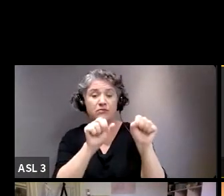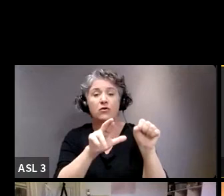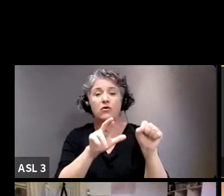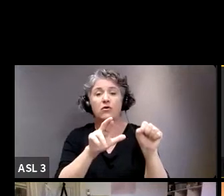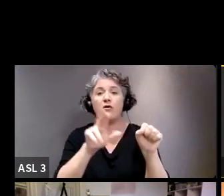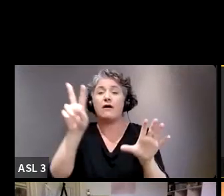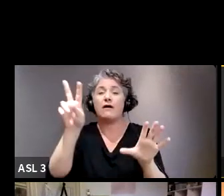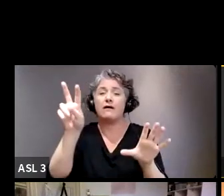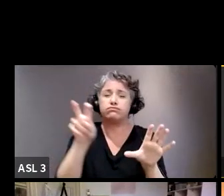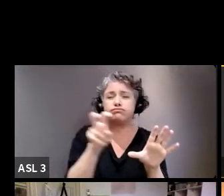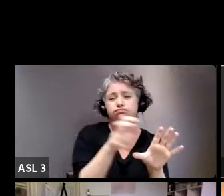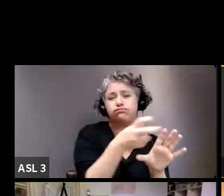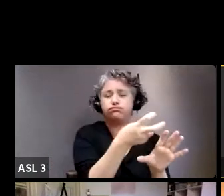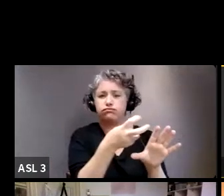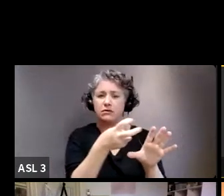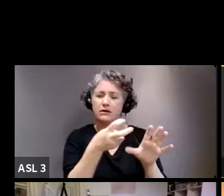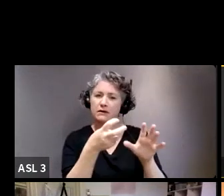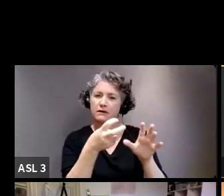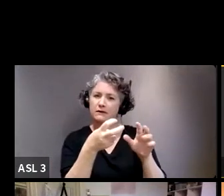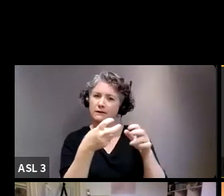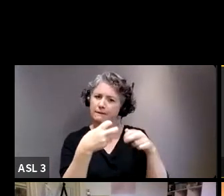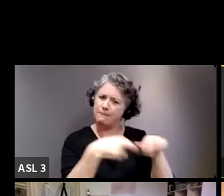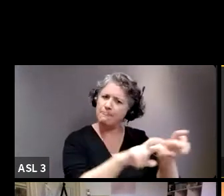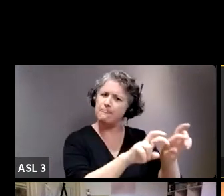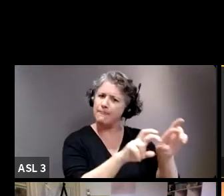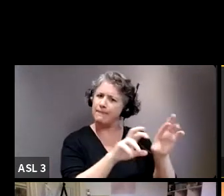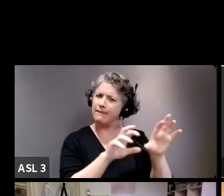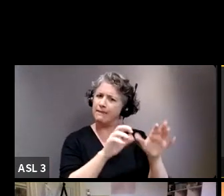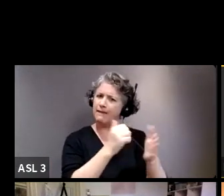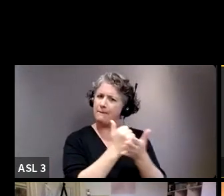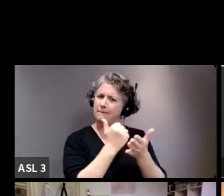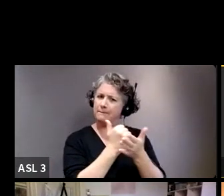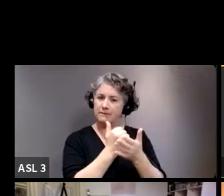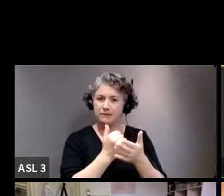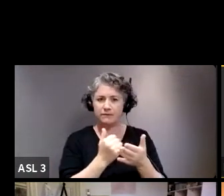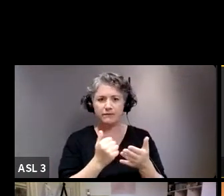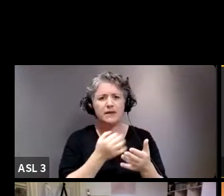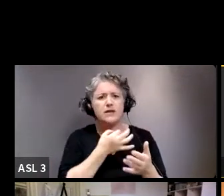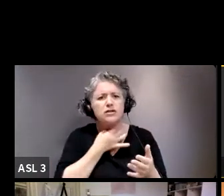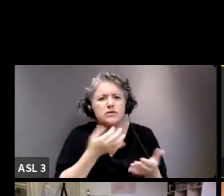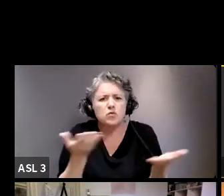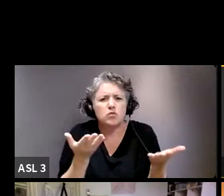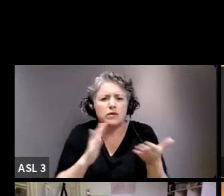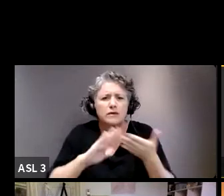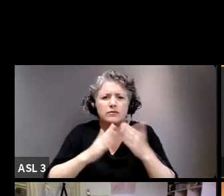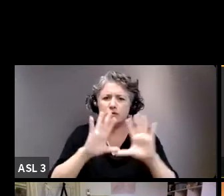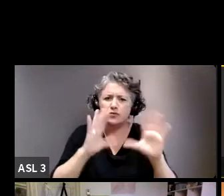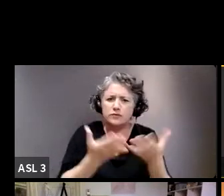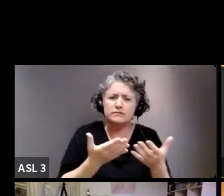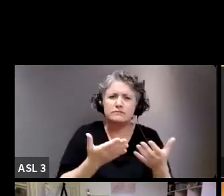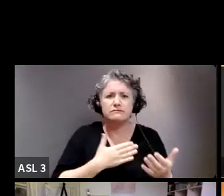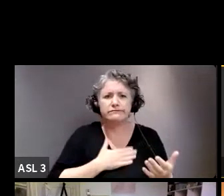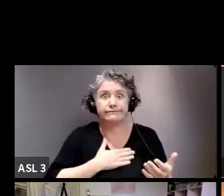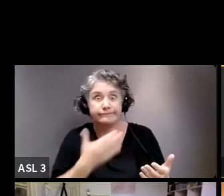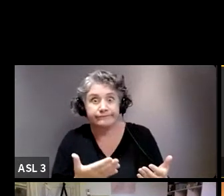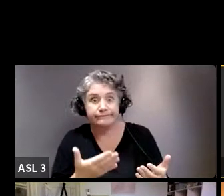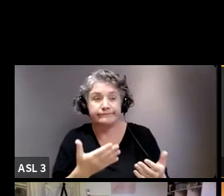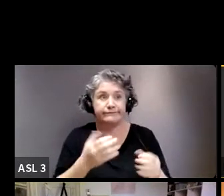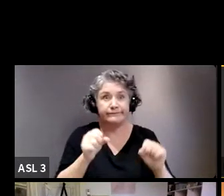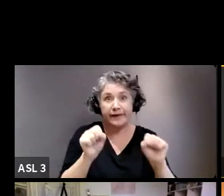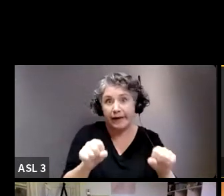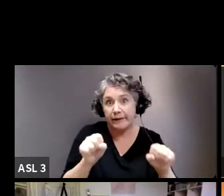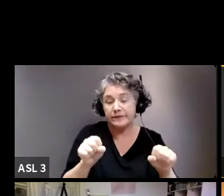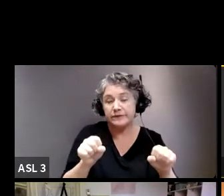transition that mental health response to these other groups do you know of any community groups that are willing and able